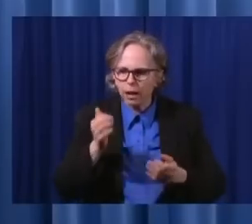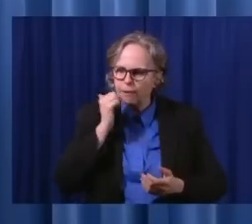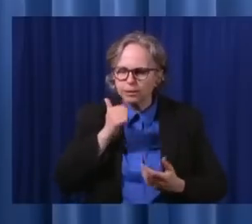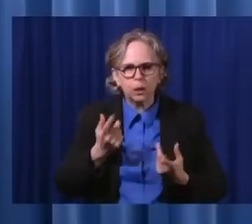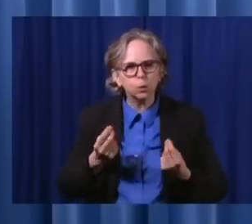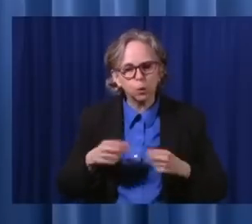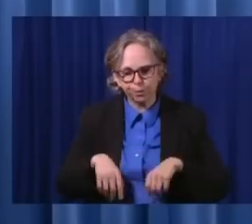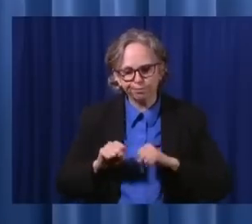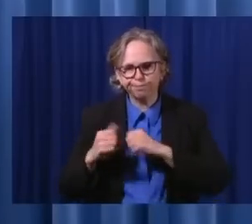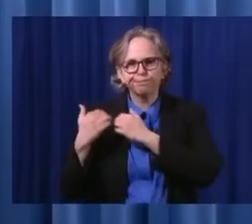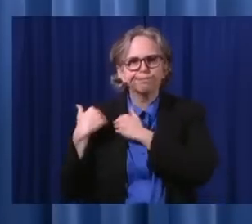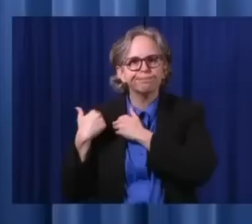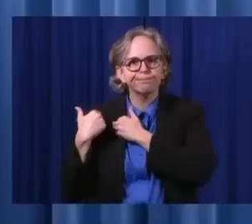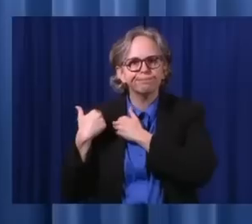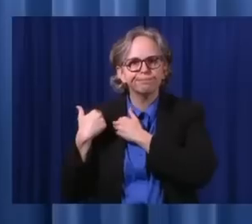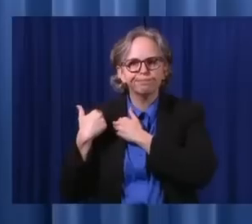line